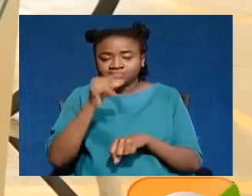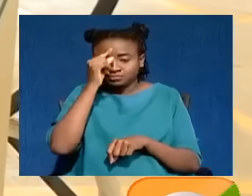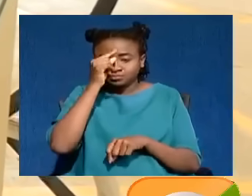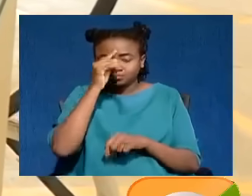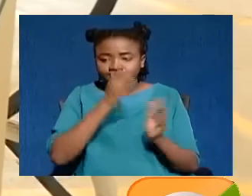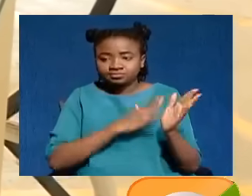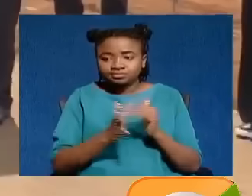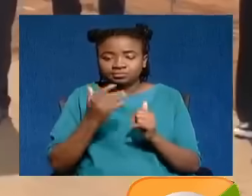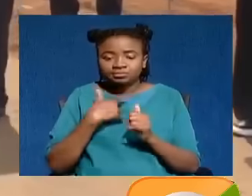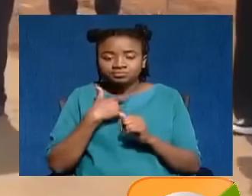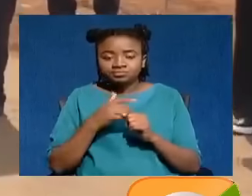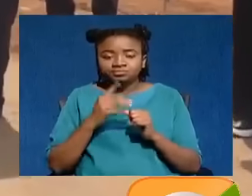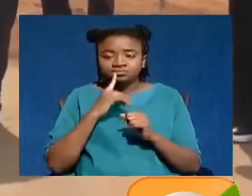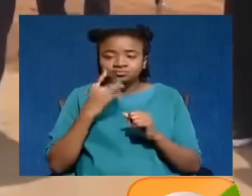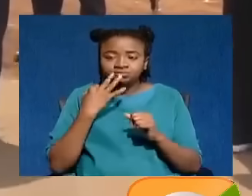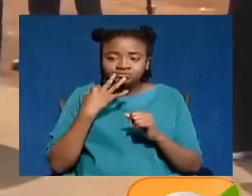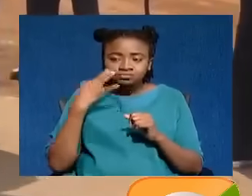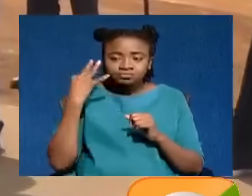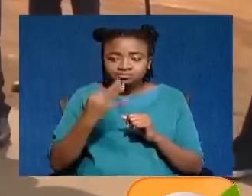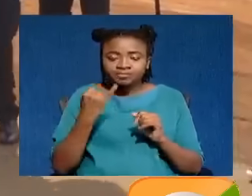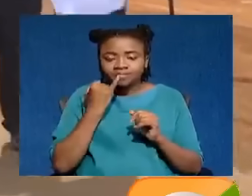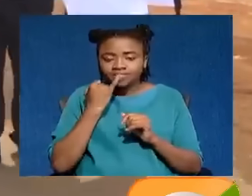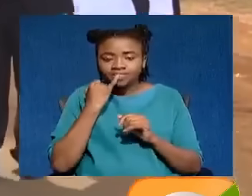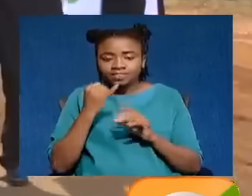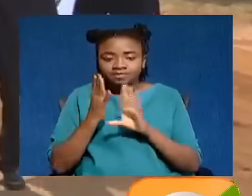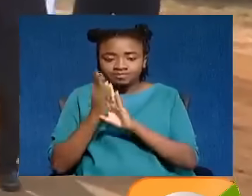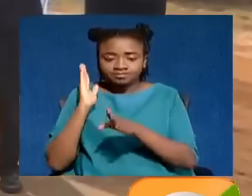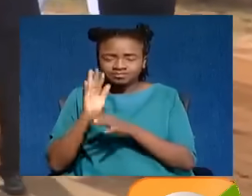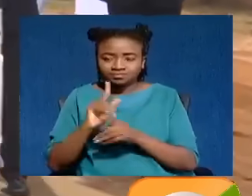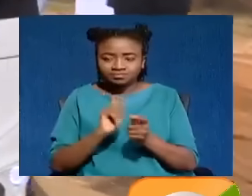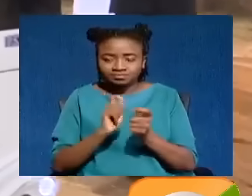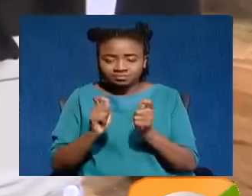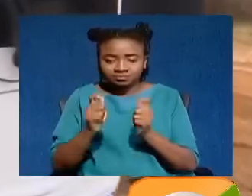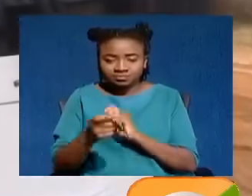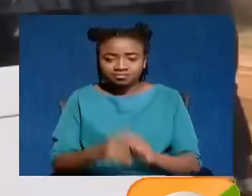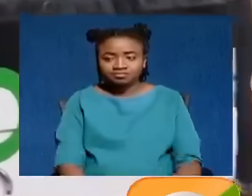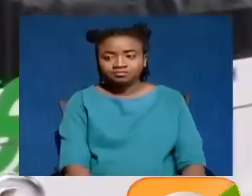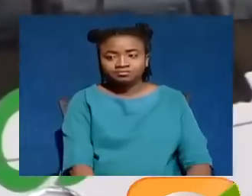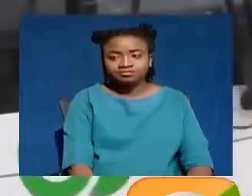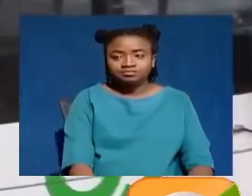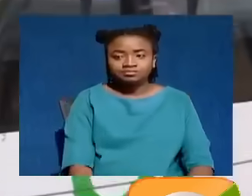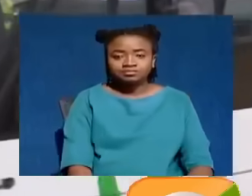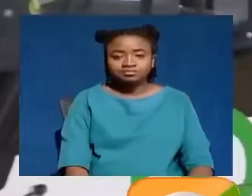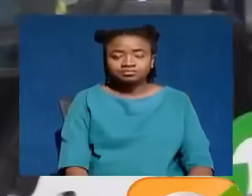lease 300 electric vehicles in its own transition. Jasmine Wamboi, Citizen TV.